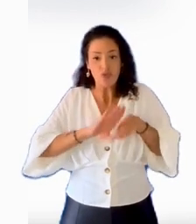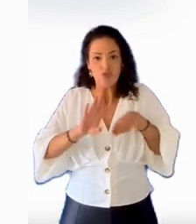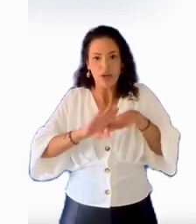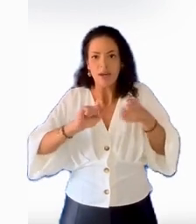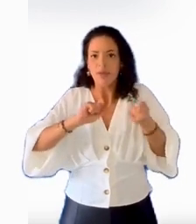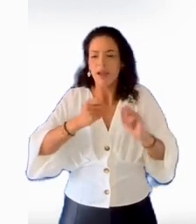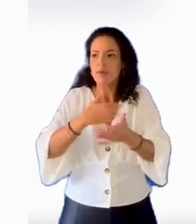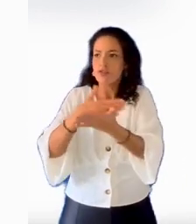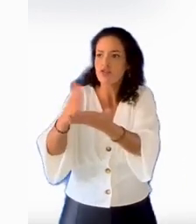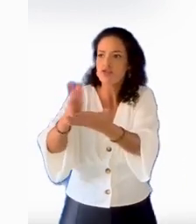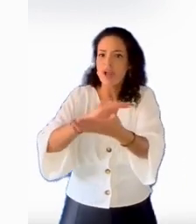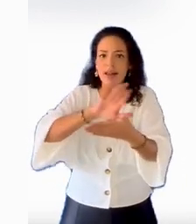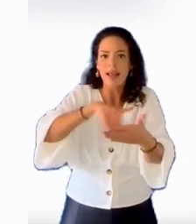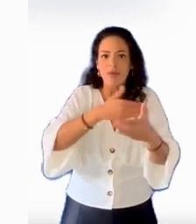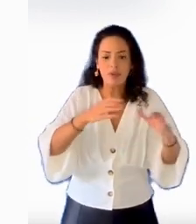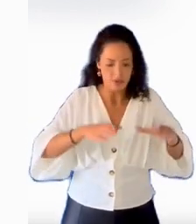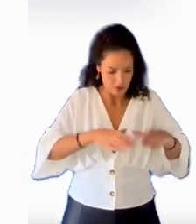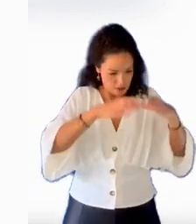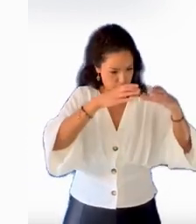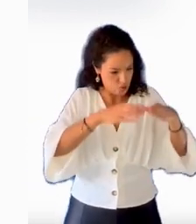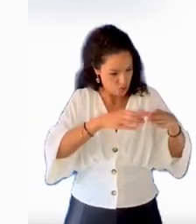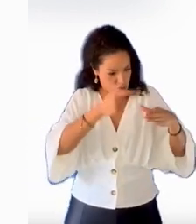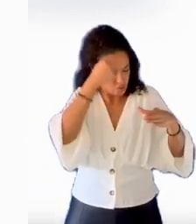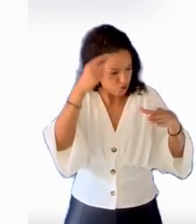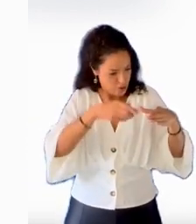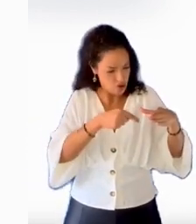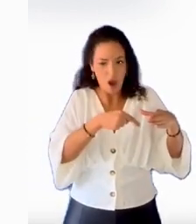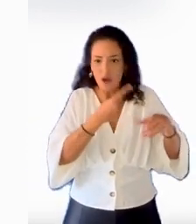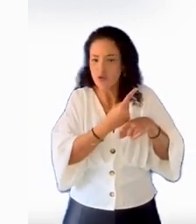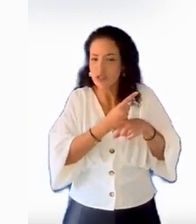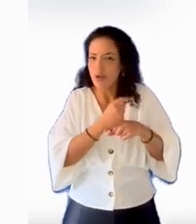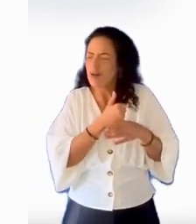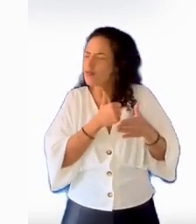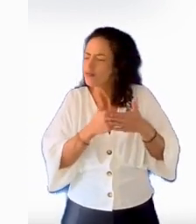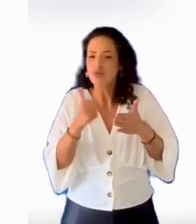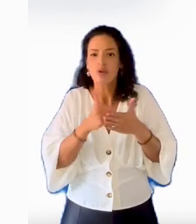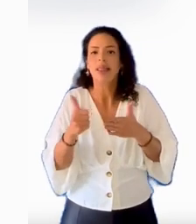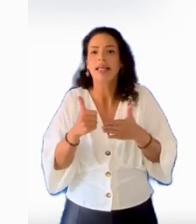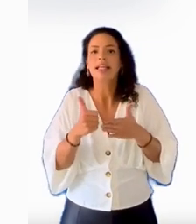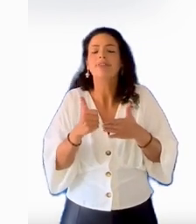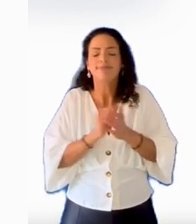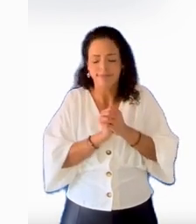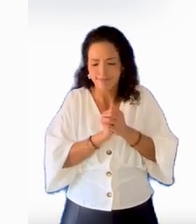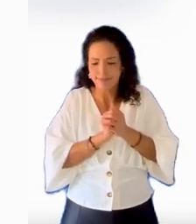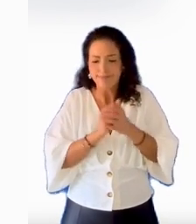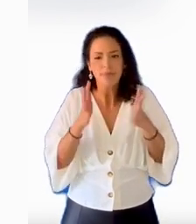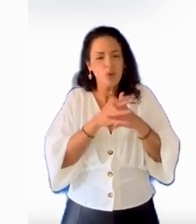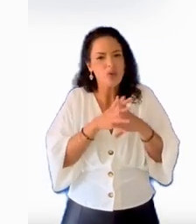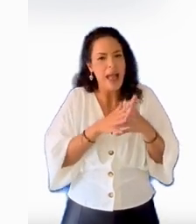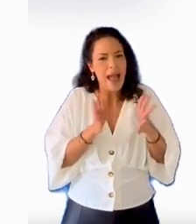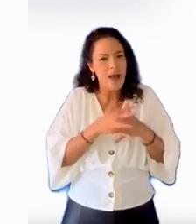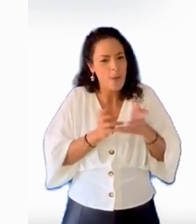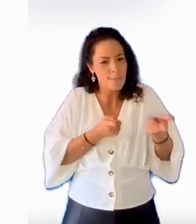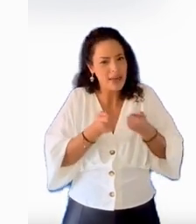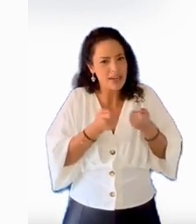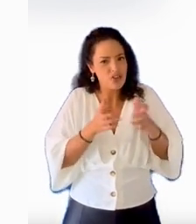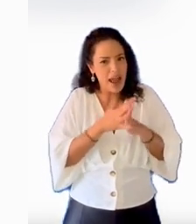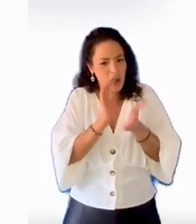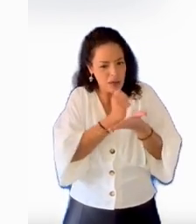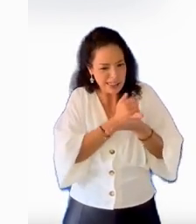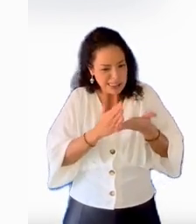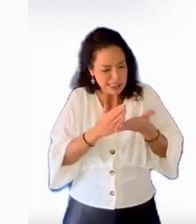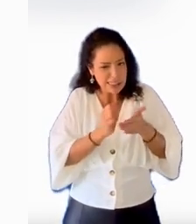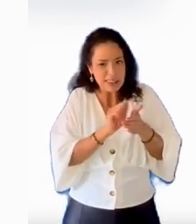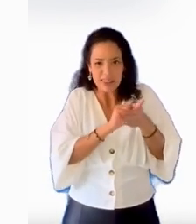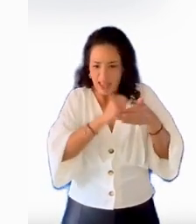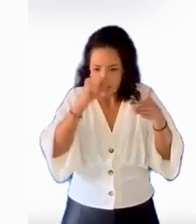shared language. Trauma jars were referenced regularly, but just as frequently, so was how they were managed, maintained and emptied out. Some